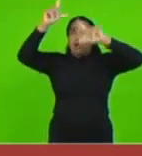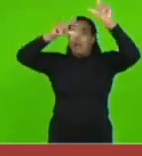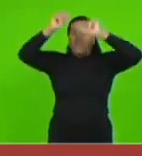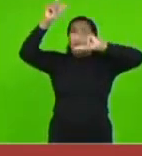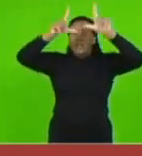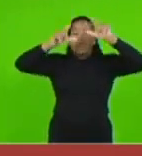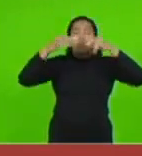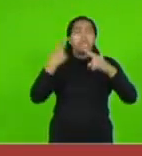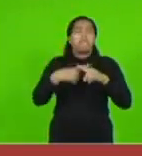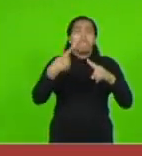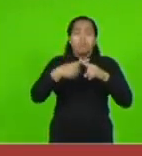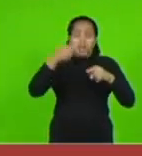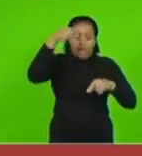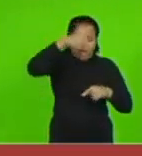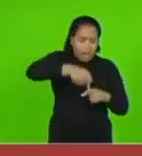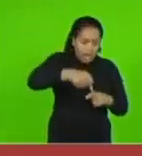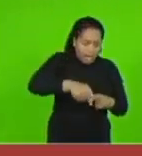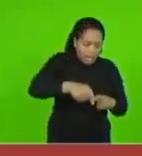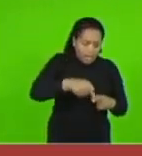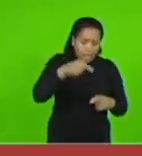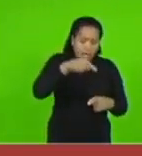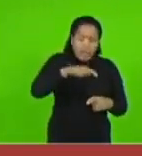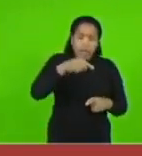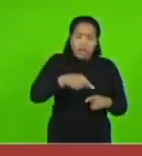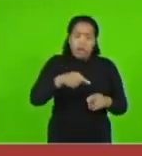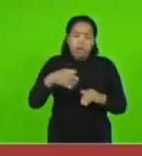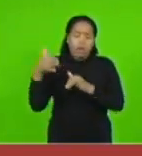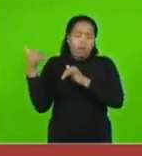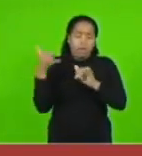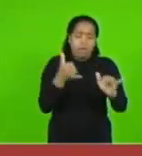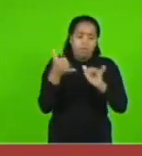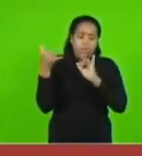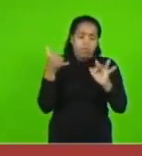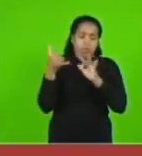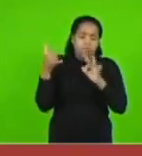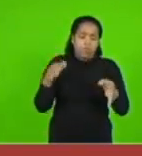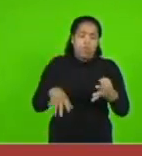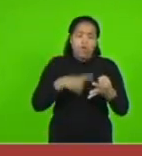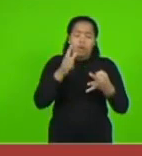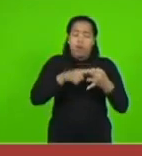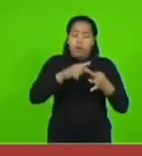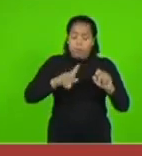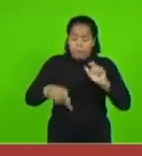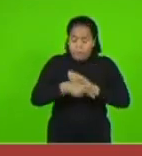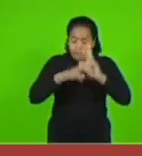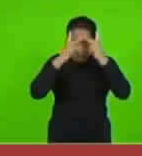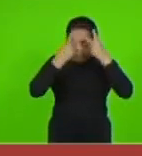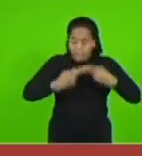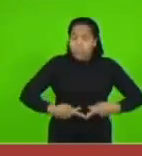The Bible says that the sun, the moon, and the stars, they are all going to stop shining its light.